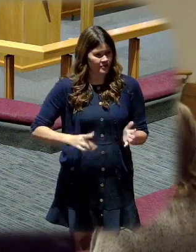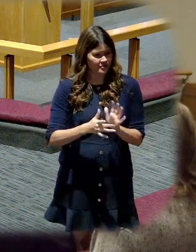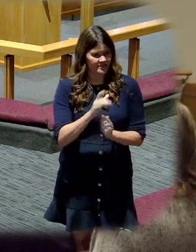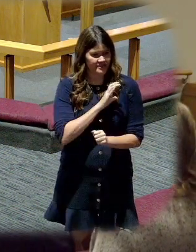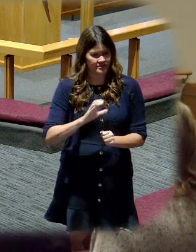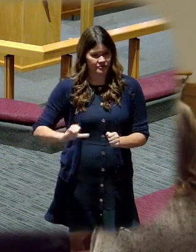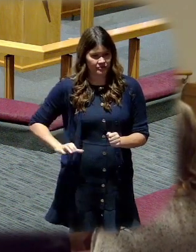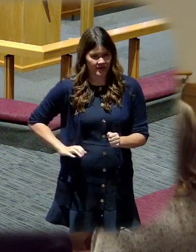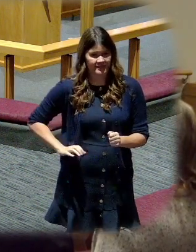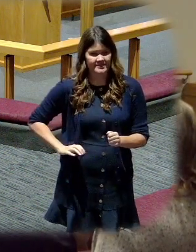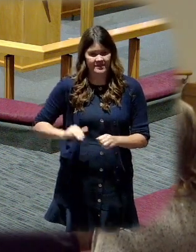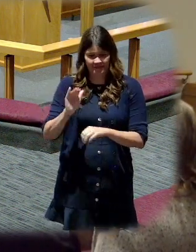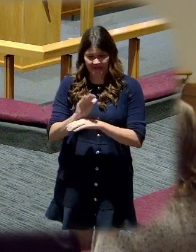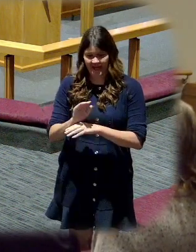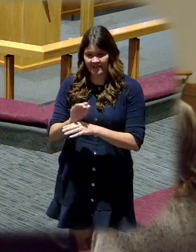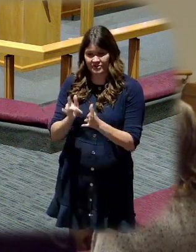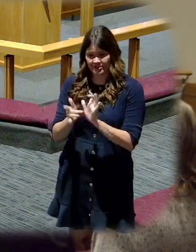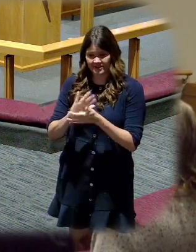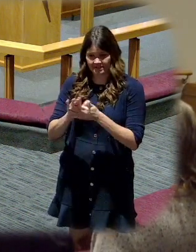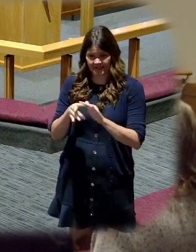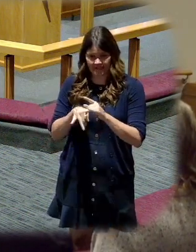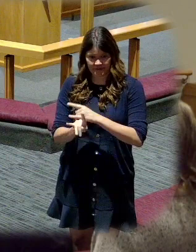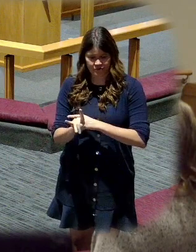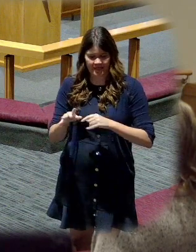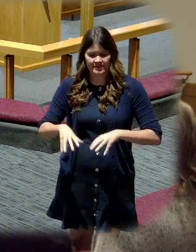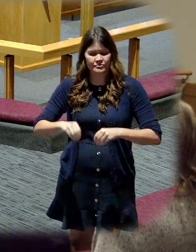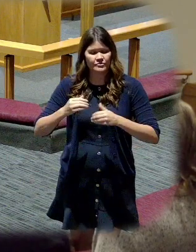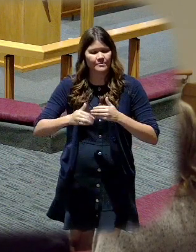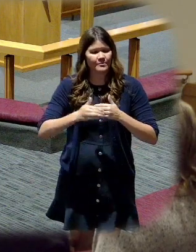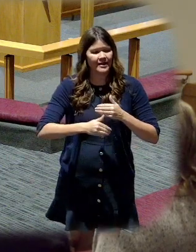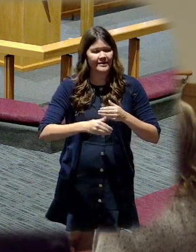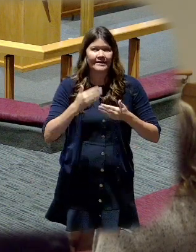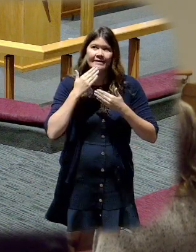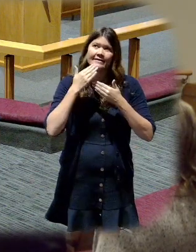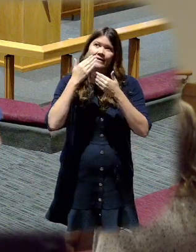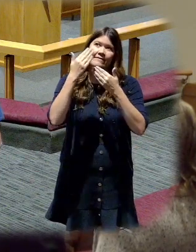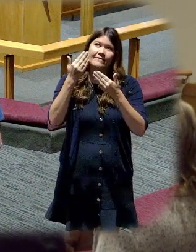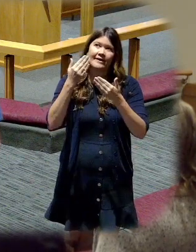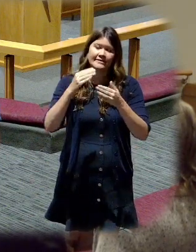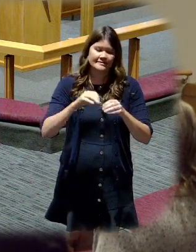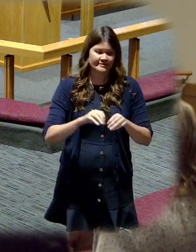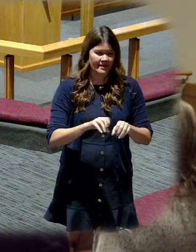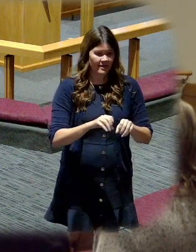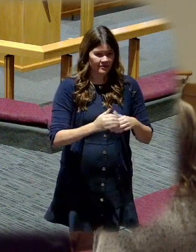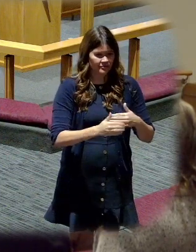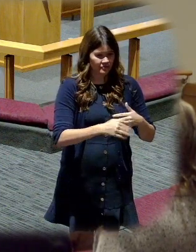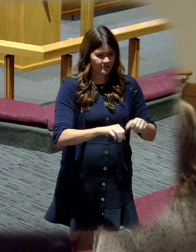the night in which he was betrayed, took bread, and when he had given thanks, he broke it